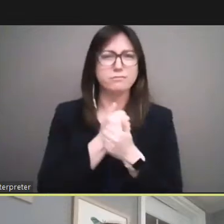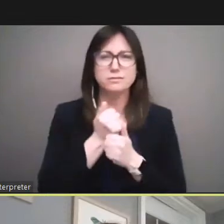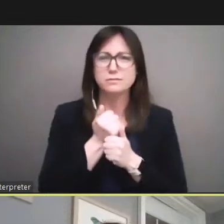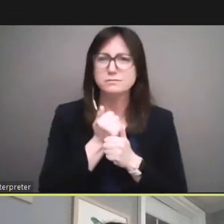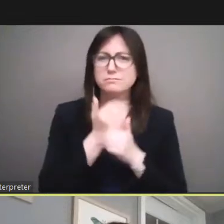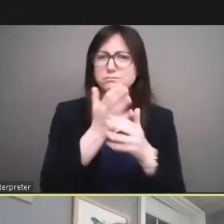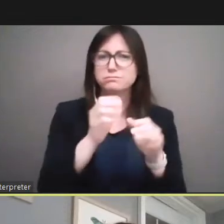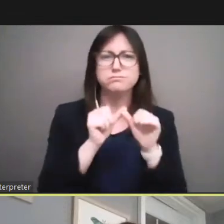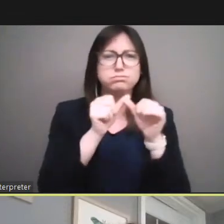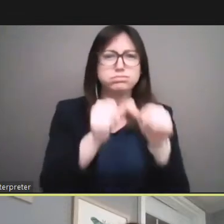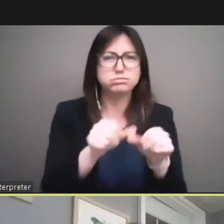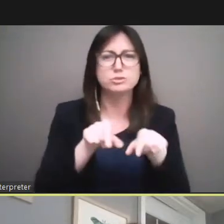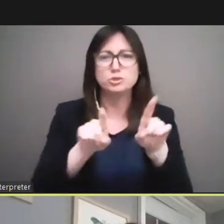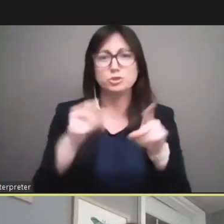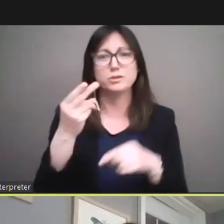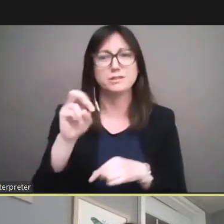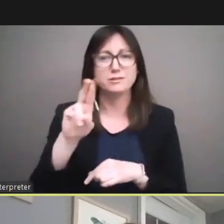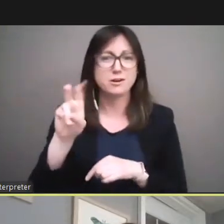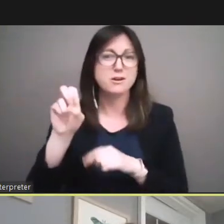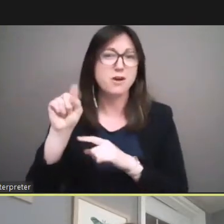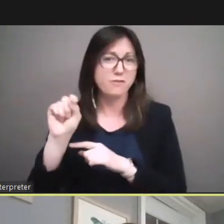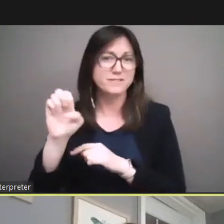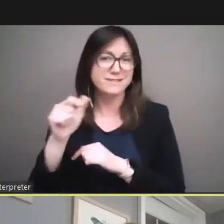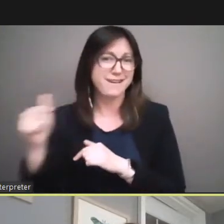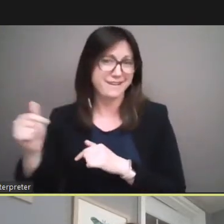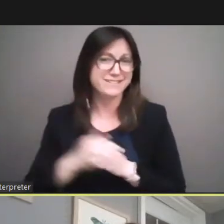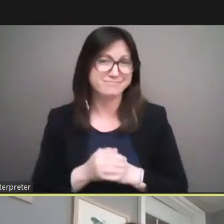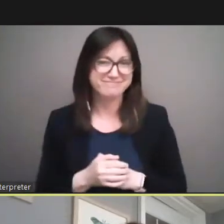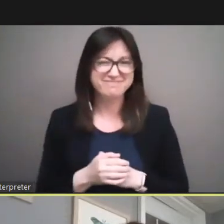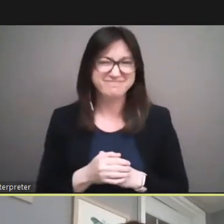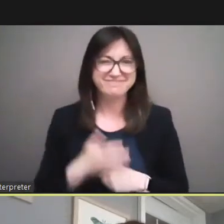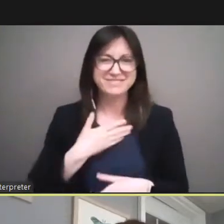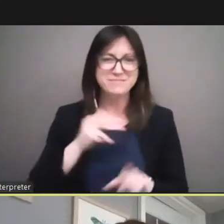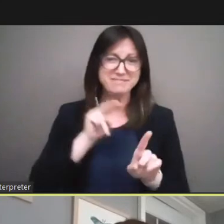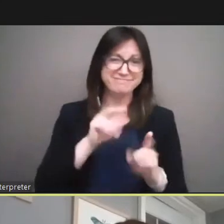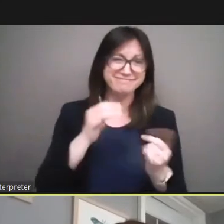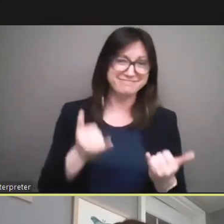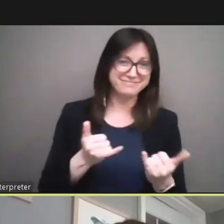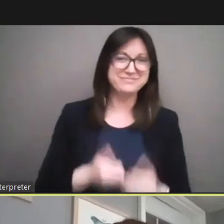hardest days. So yeah, that's where I am.